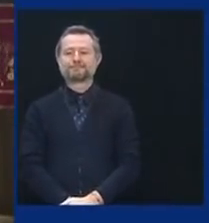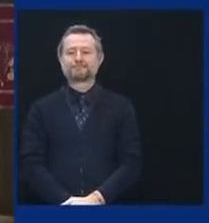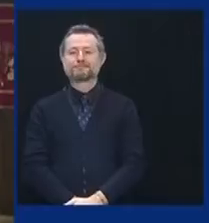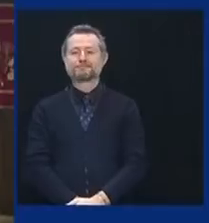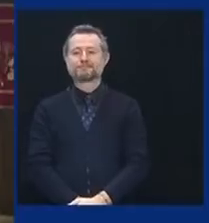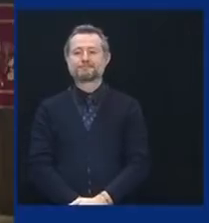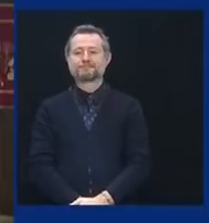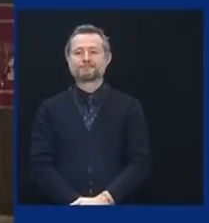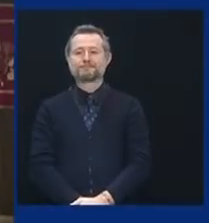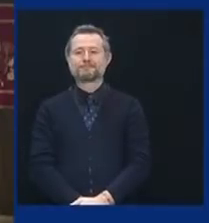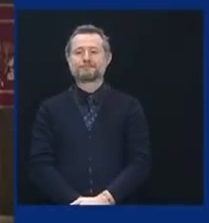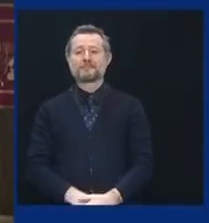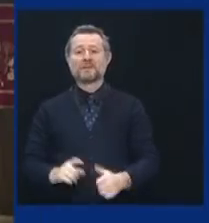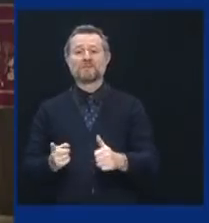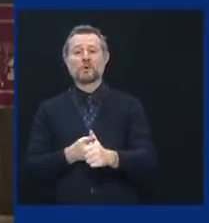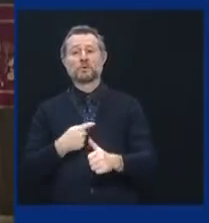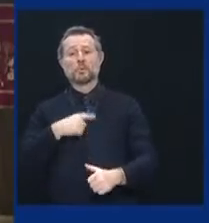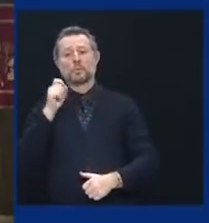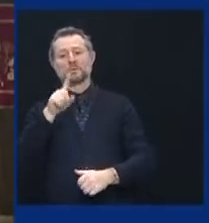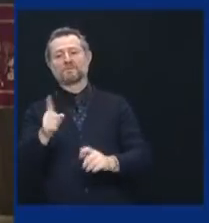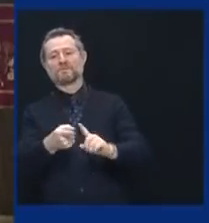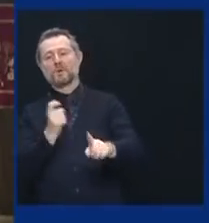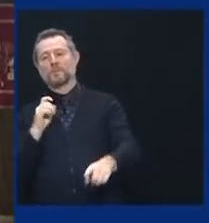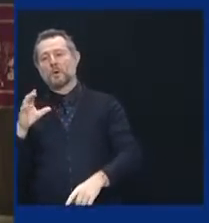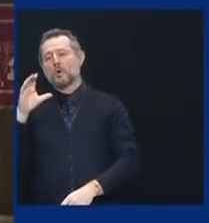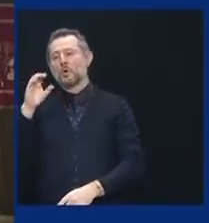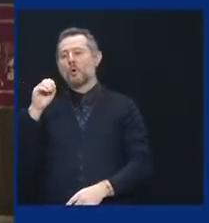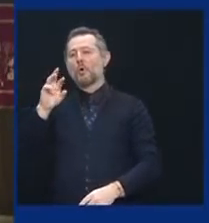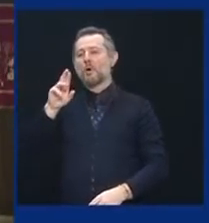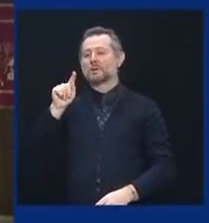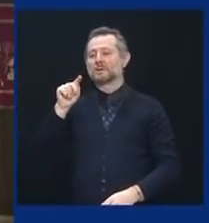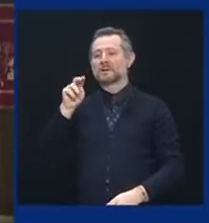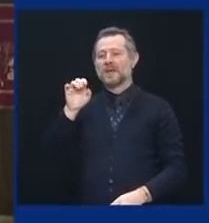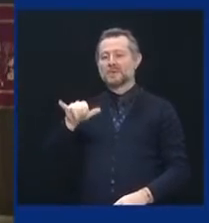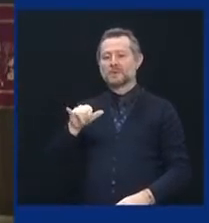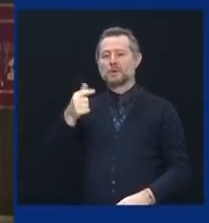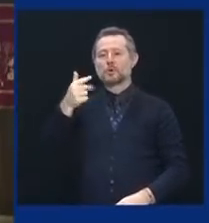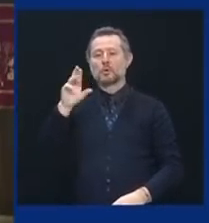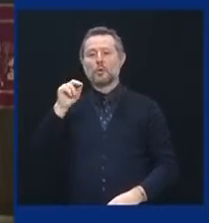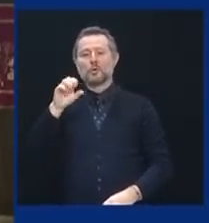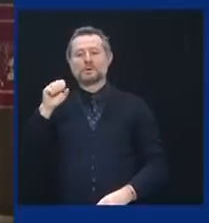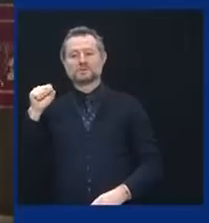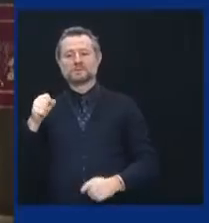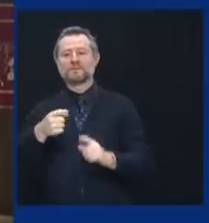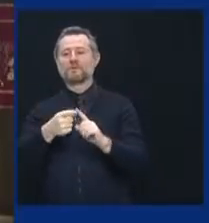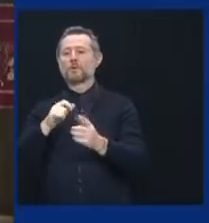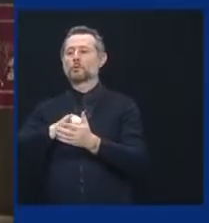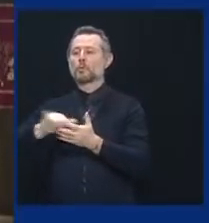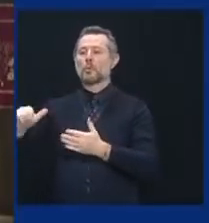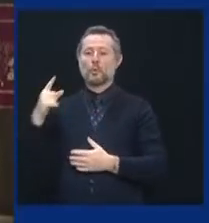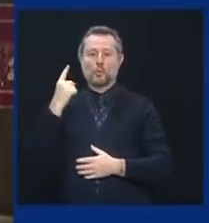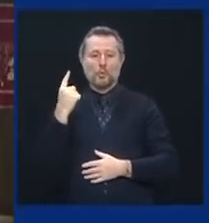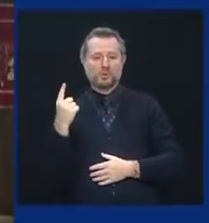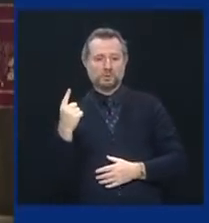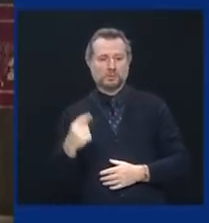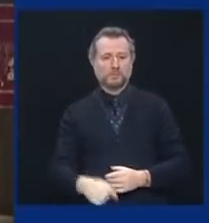Governor, your first question comes from Courtney Gross from New York One. Courtney, your line is now open. Please unmute your microphone.